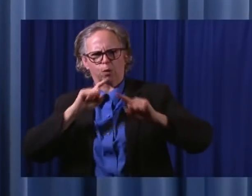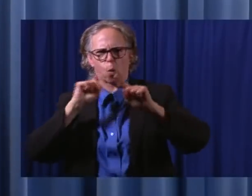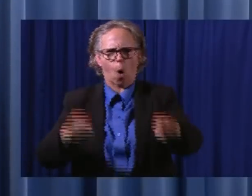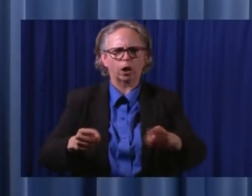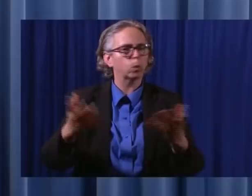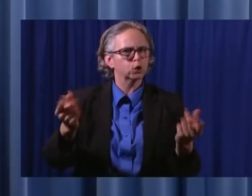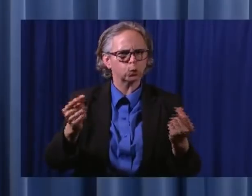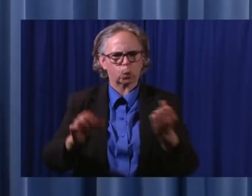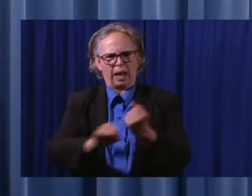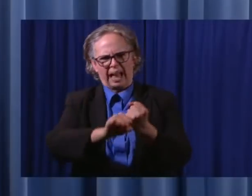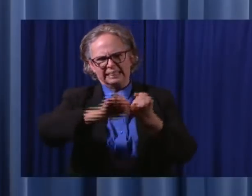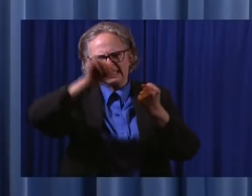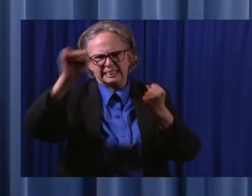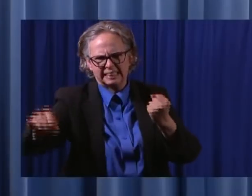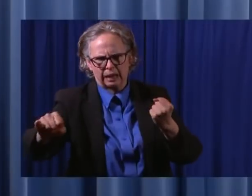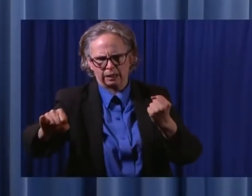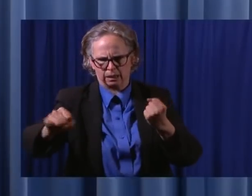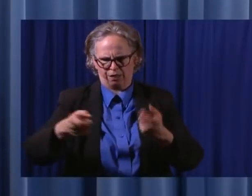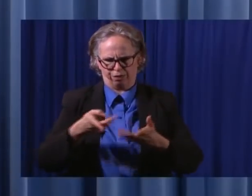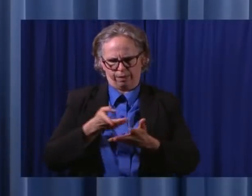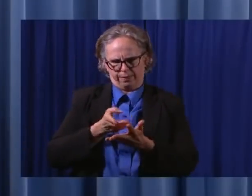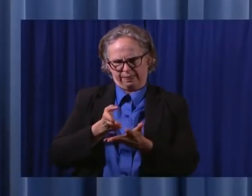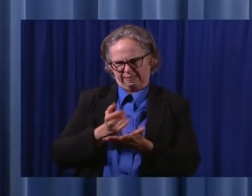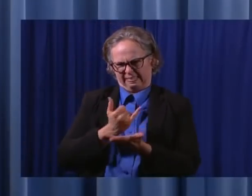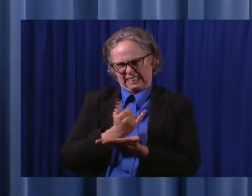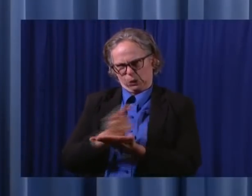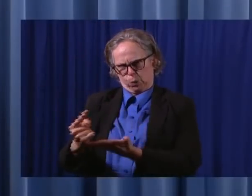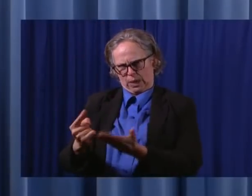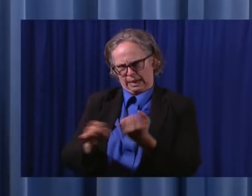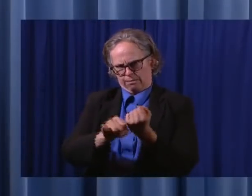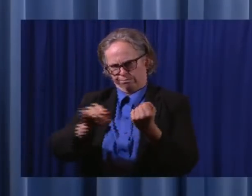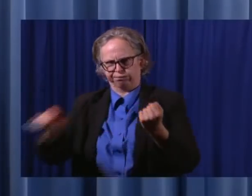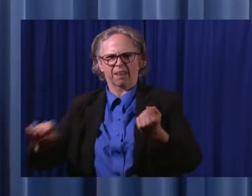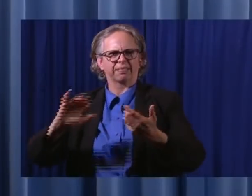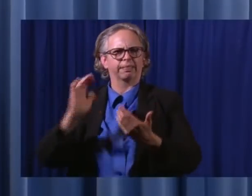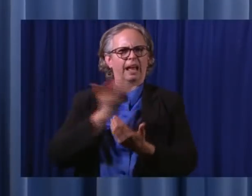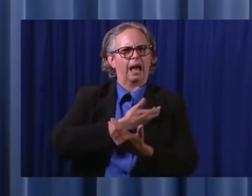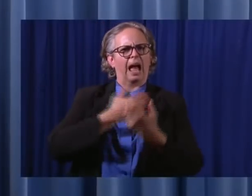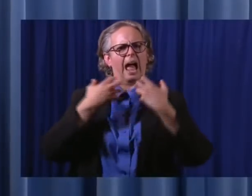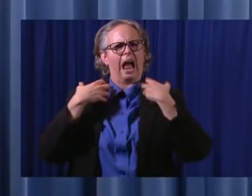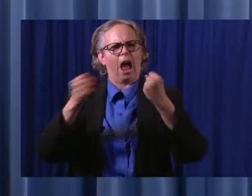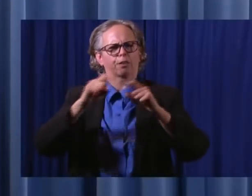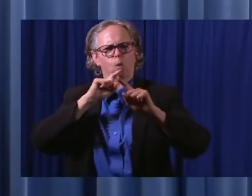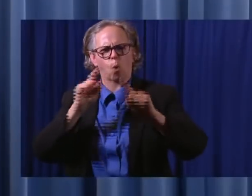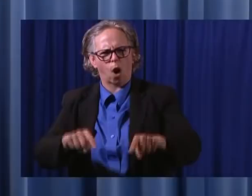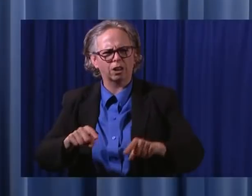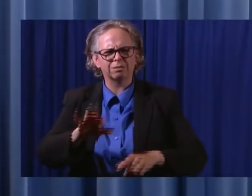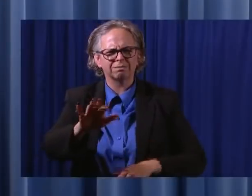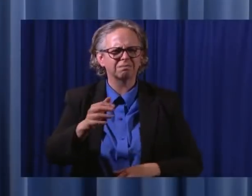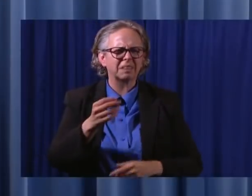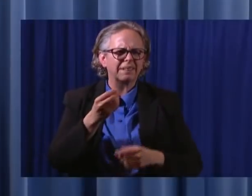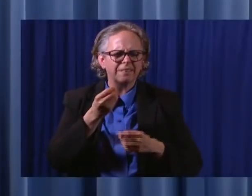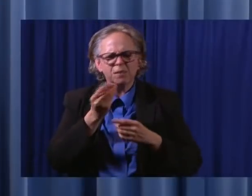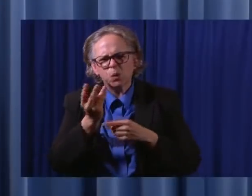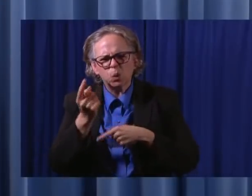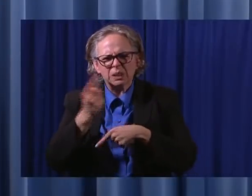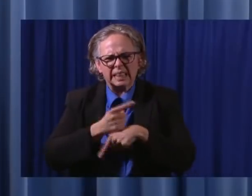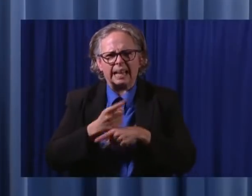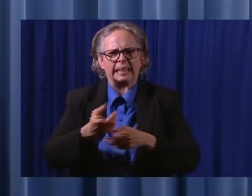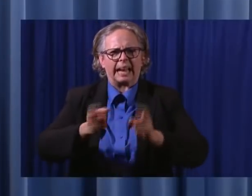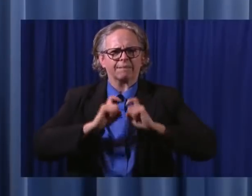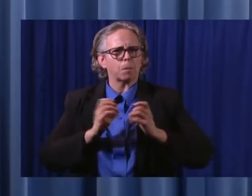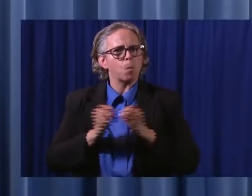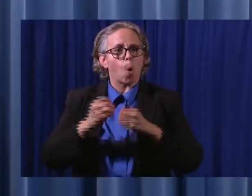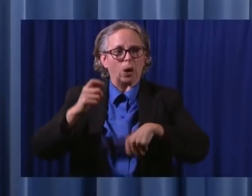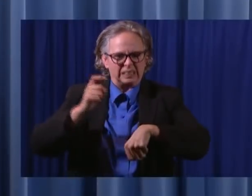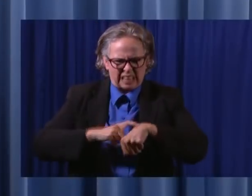read or speculate anything into that. We're just extending what we have right now for a few more days until we've totally